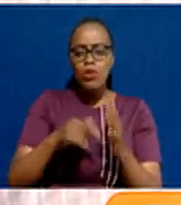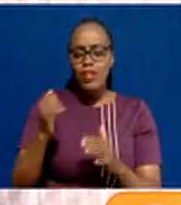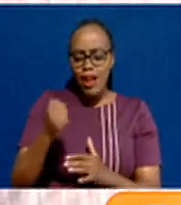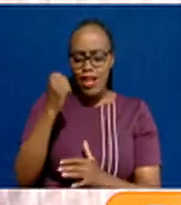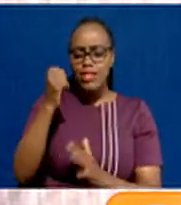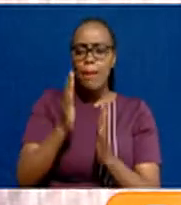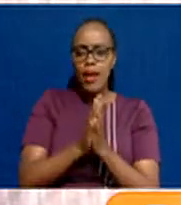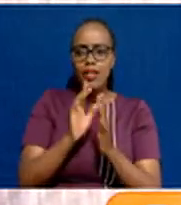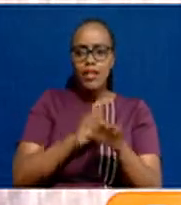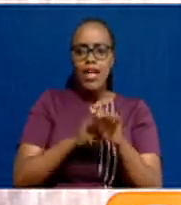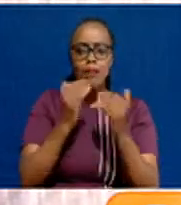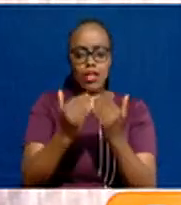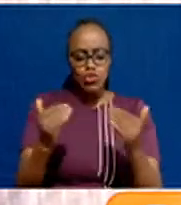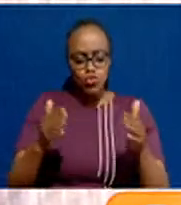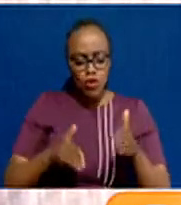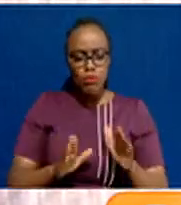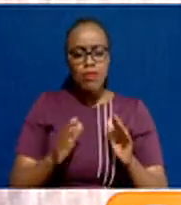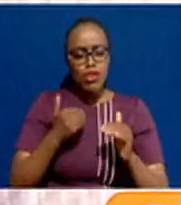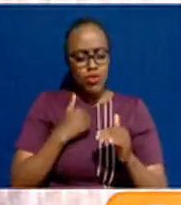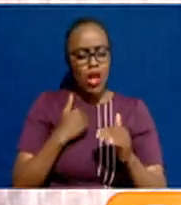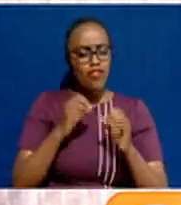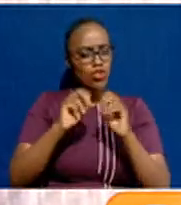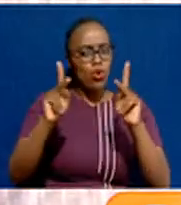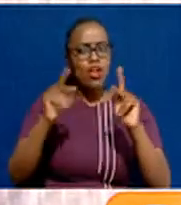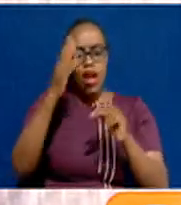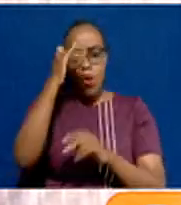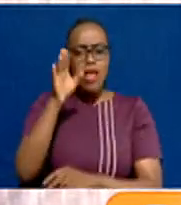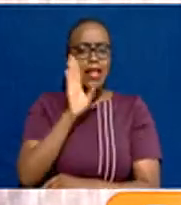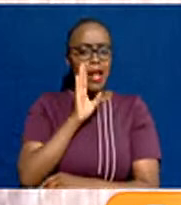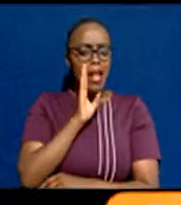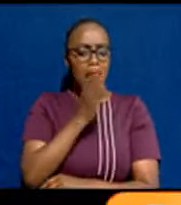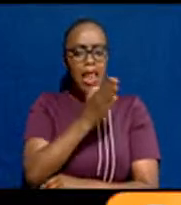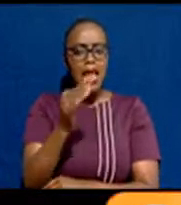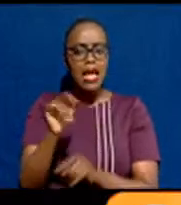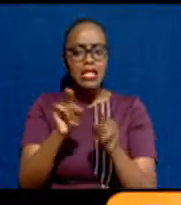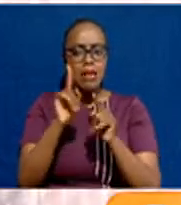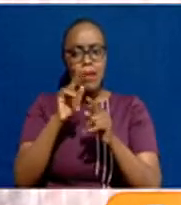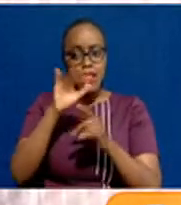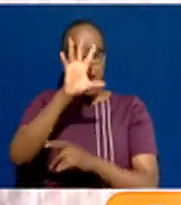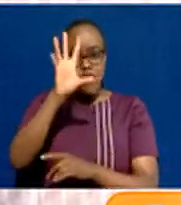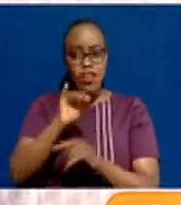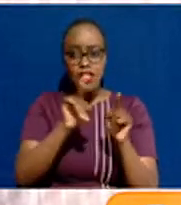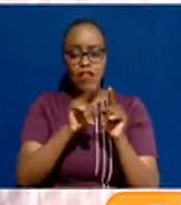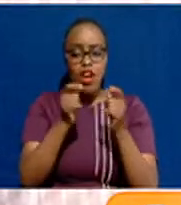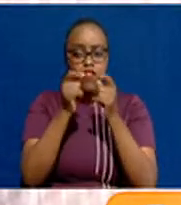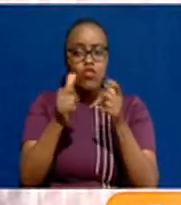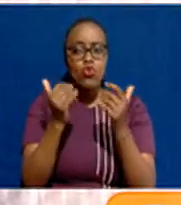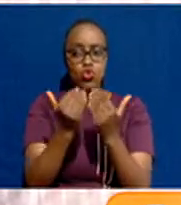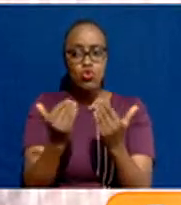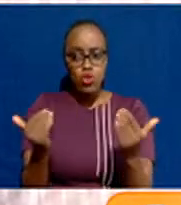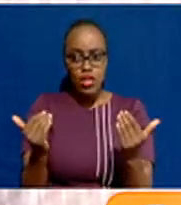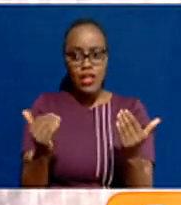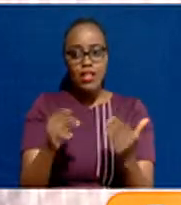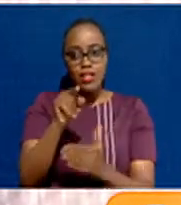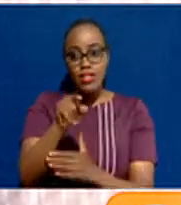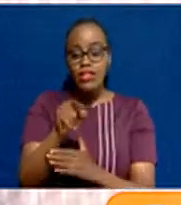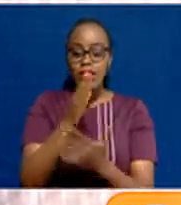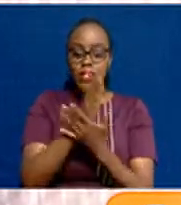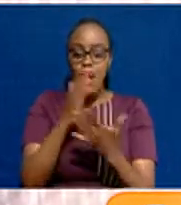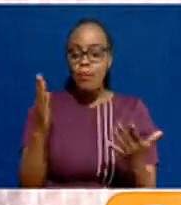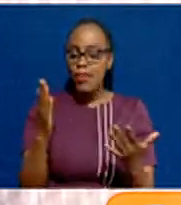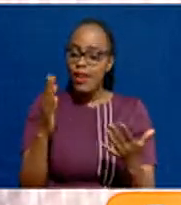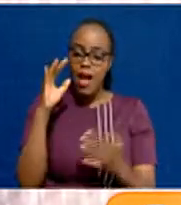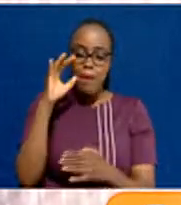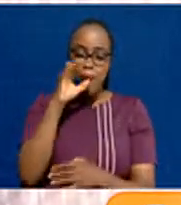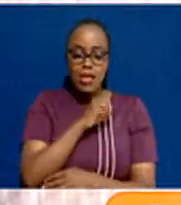And when the children come, have them. Yeah. Because the propaganda that we've been sold as Africans, that we should have fewer children, is really a myth. It's a